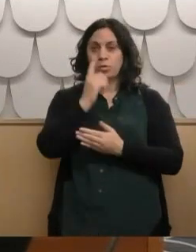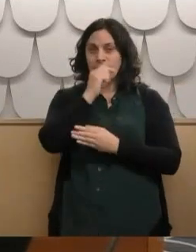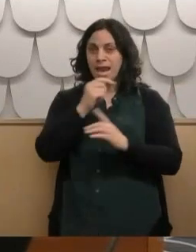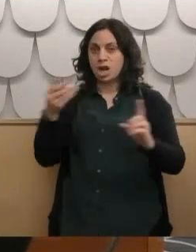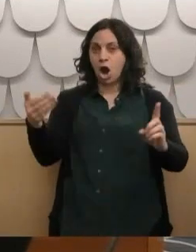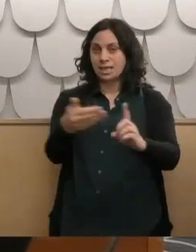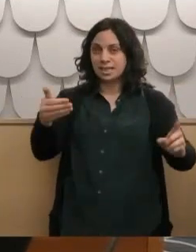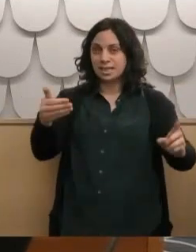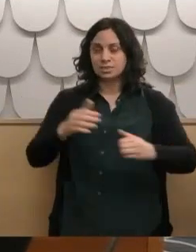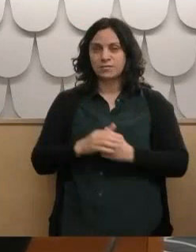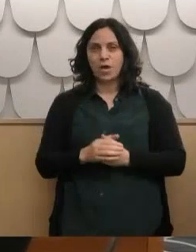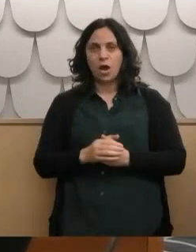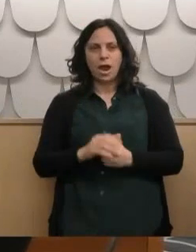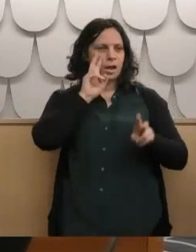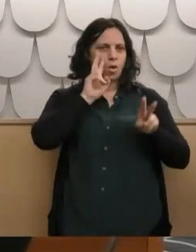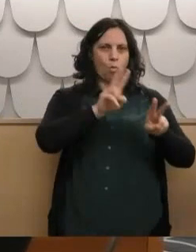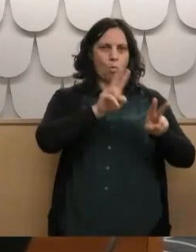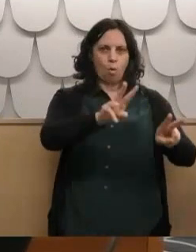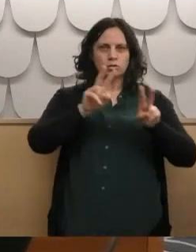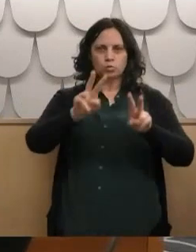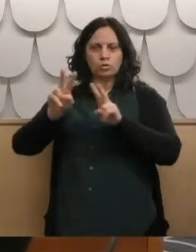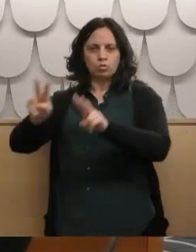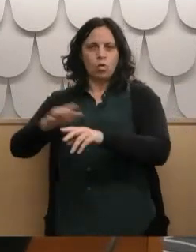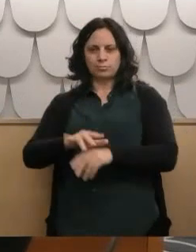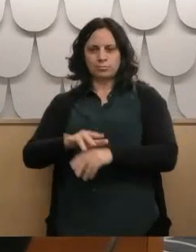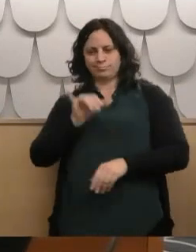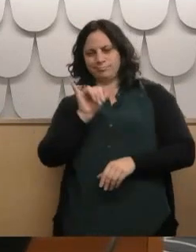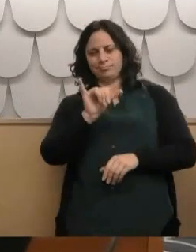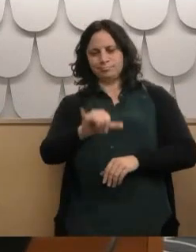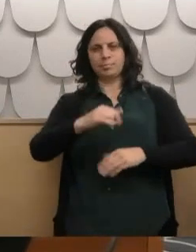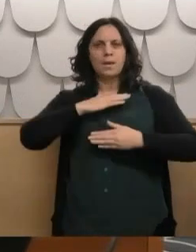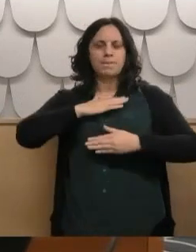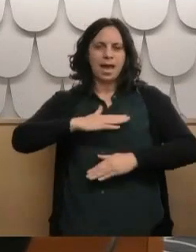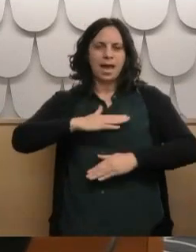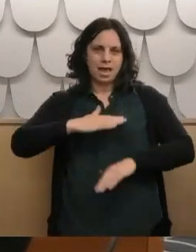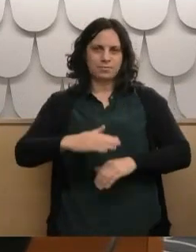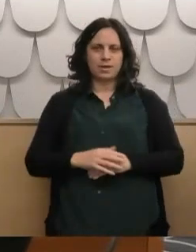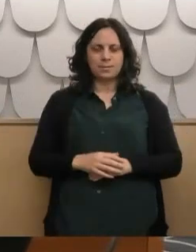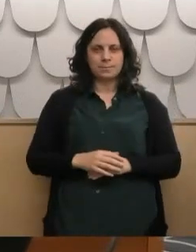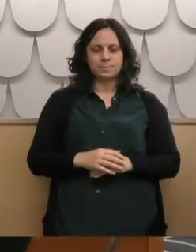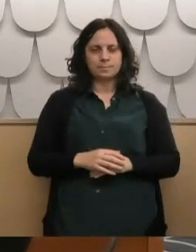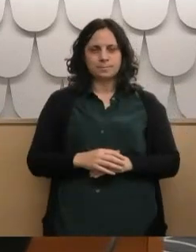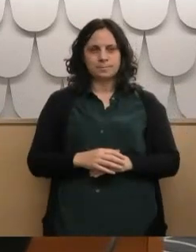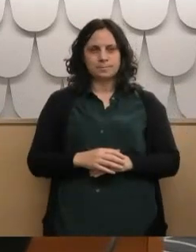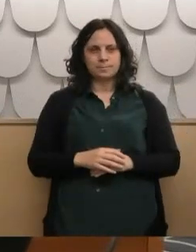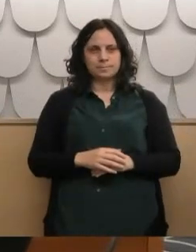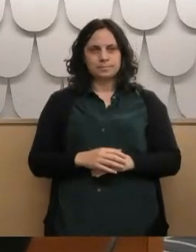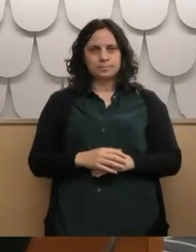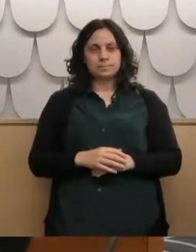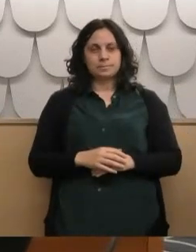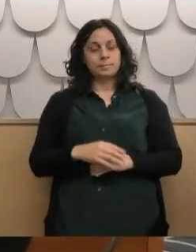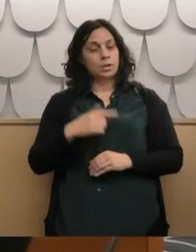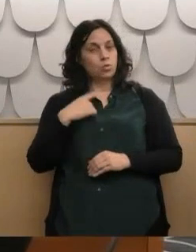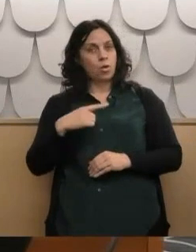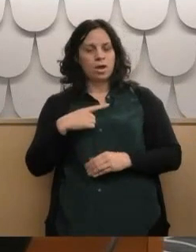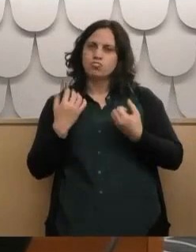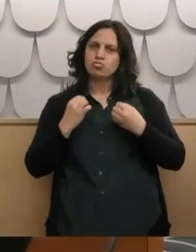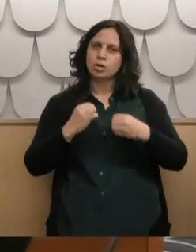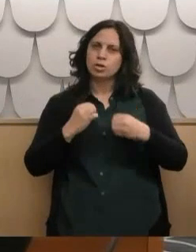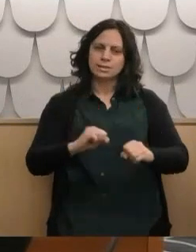look out for suspicious behaviour when we see it, so we can protect our